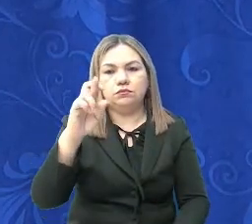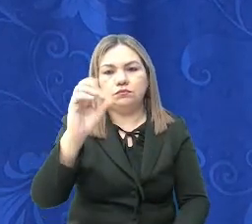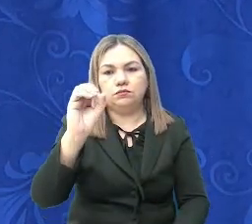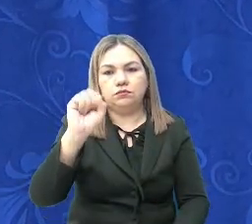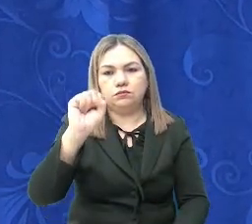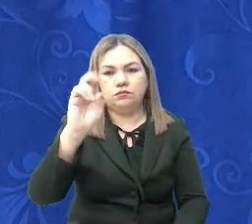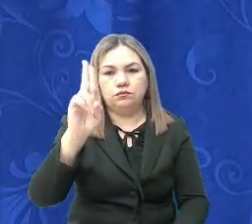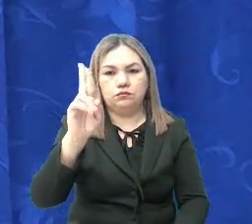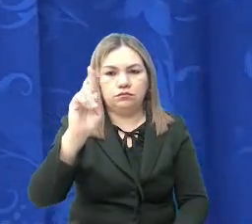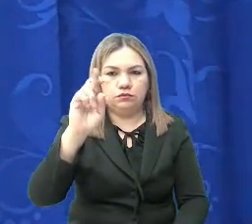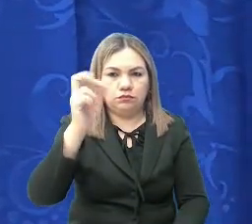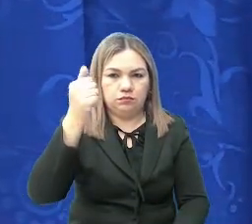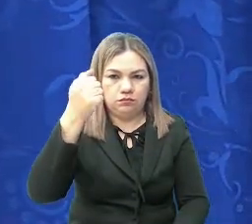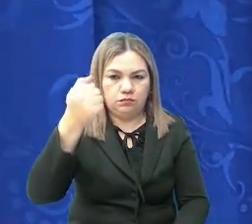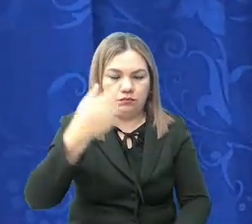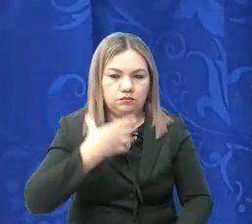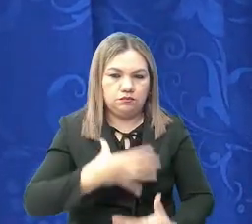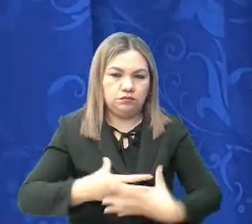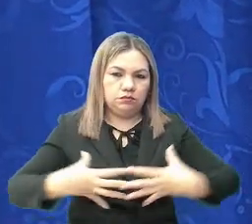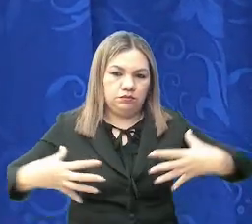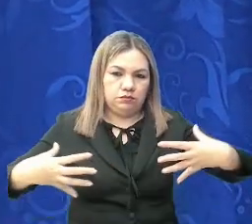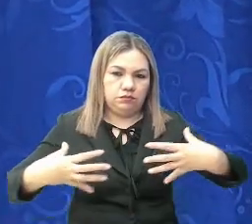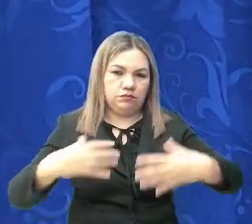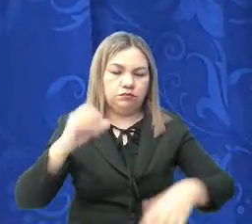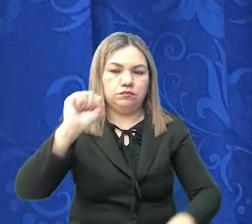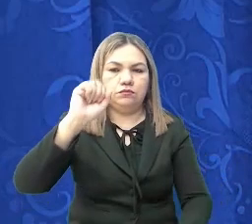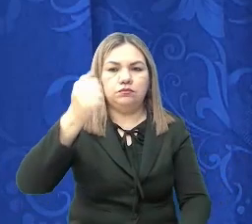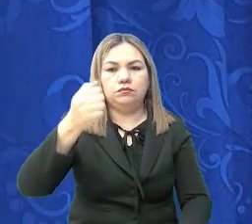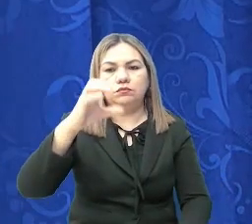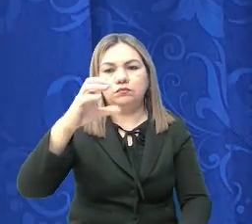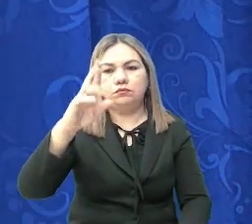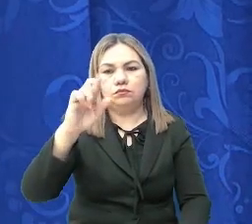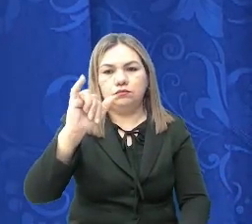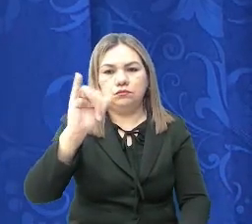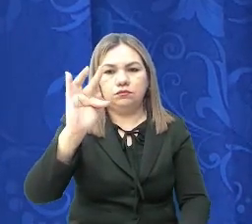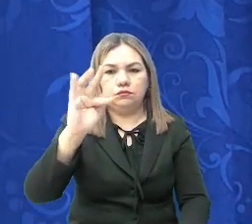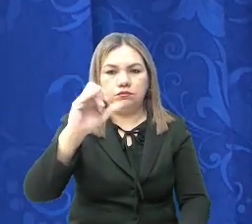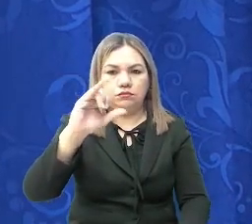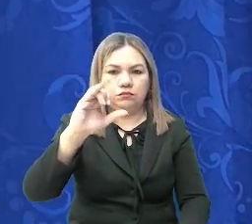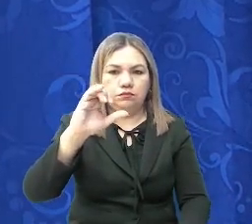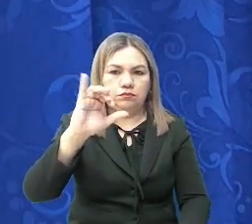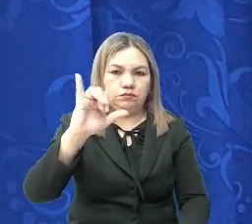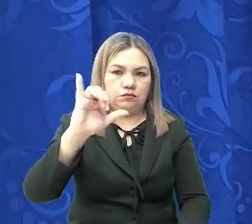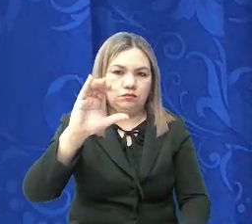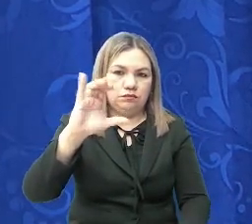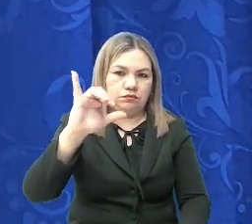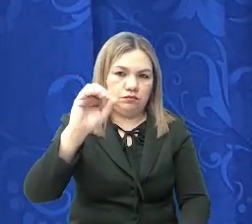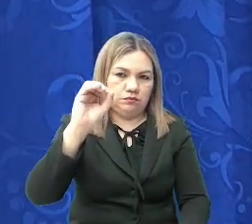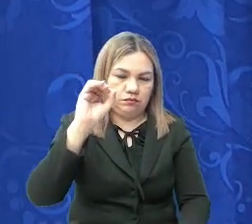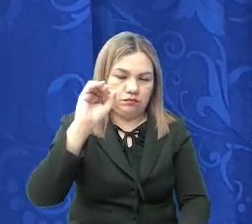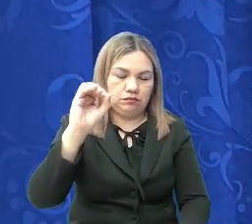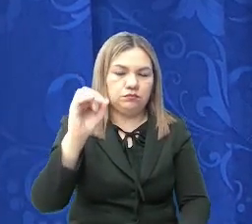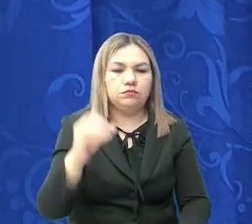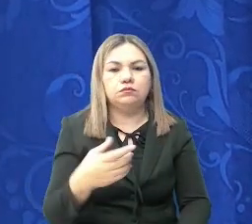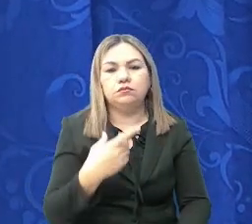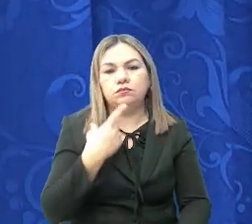The firewood. And each time the Lord wanted him to put the